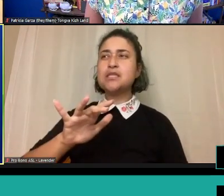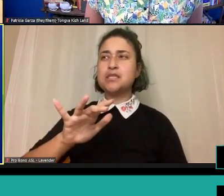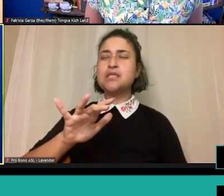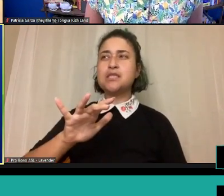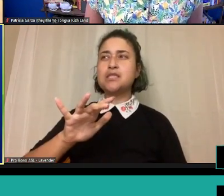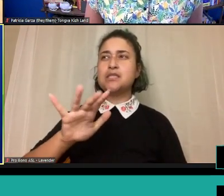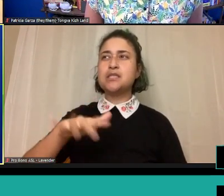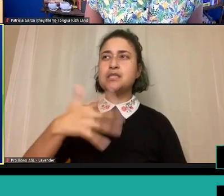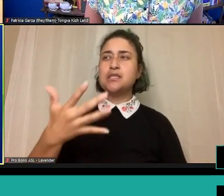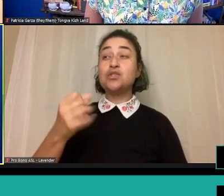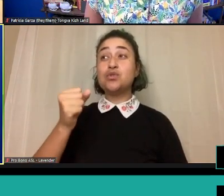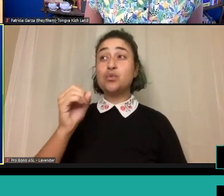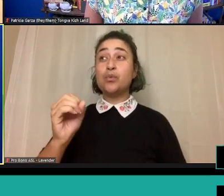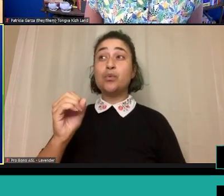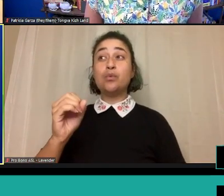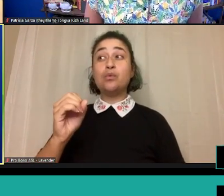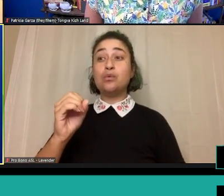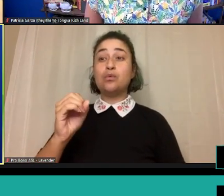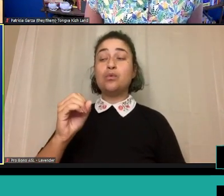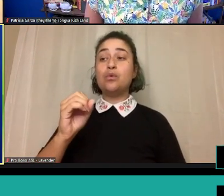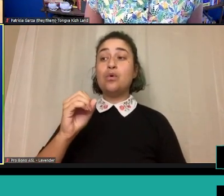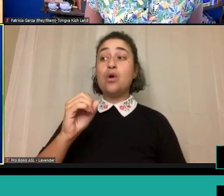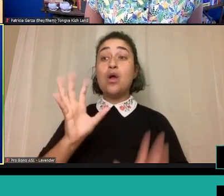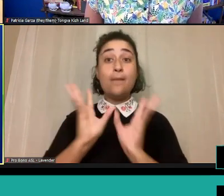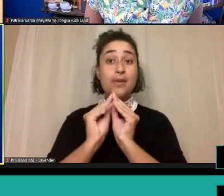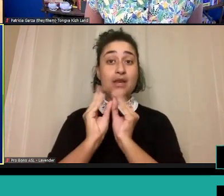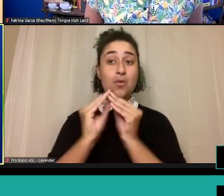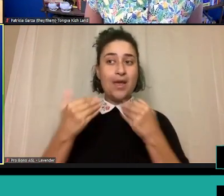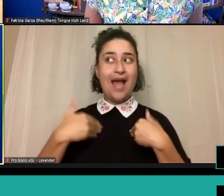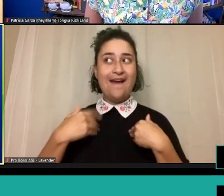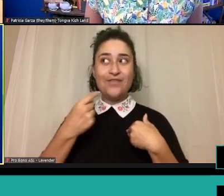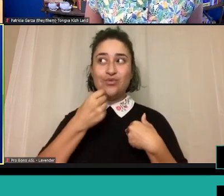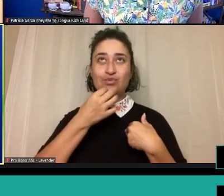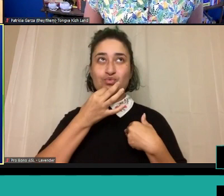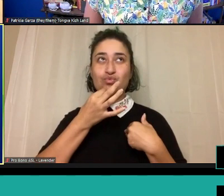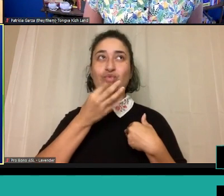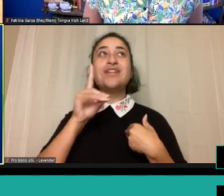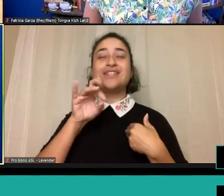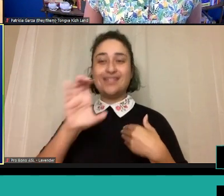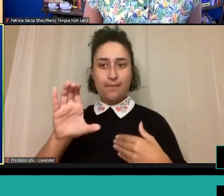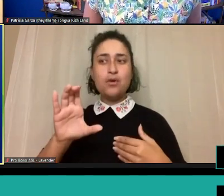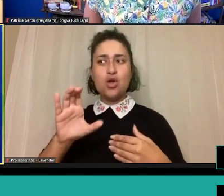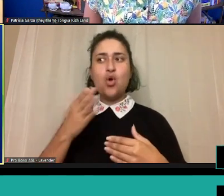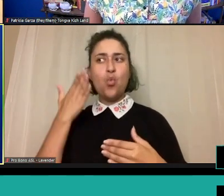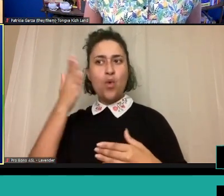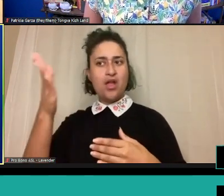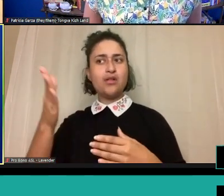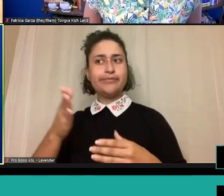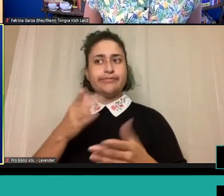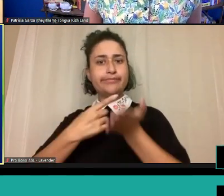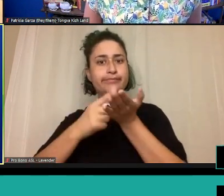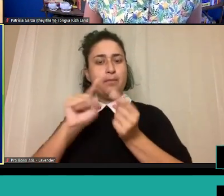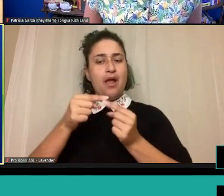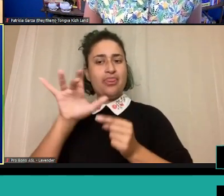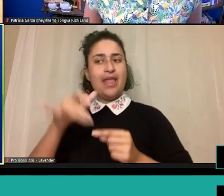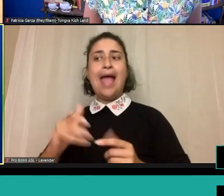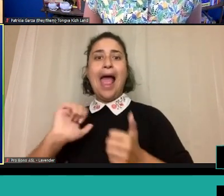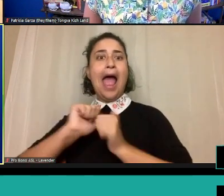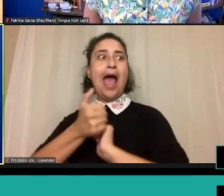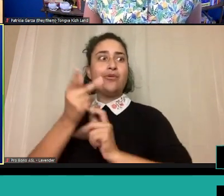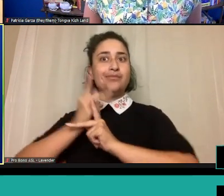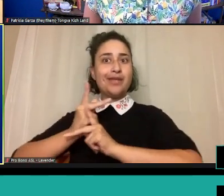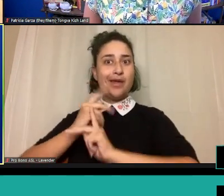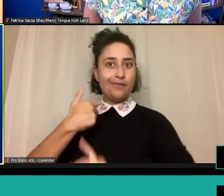And so the summit that we're doing this December addresses that, right? How do we take care of ourselves,